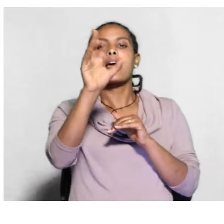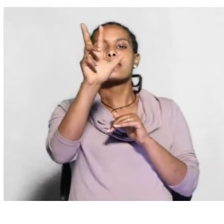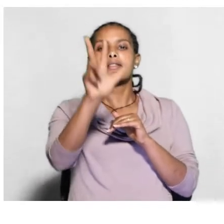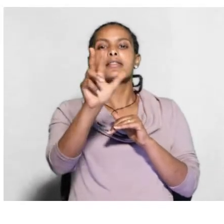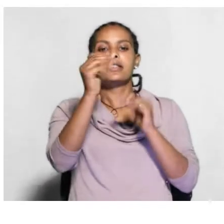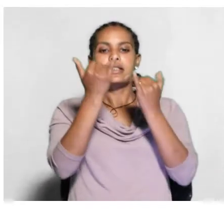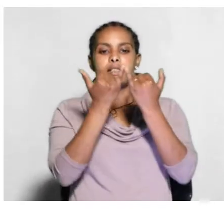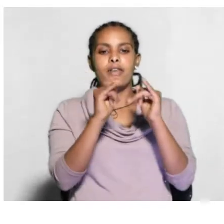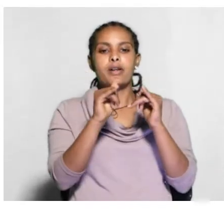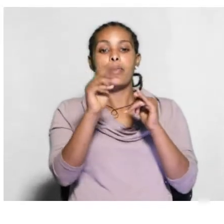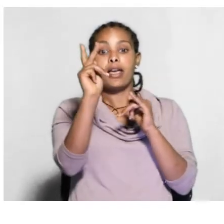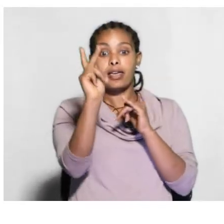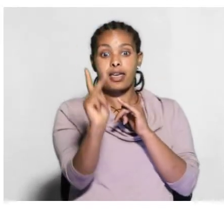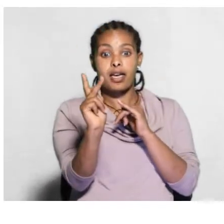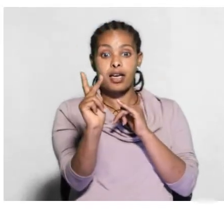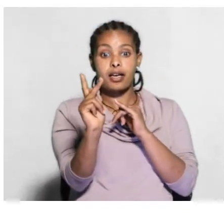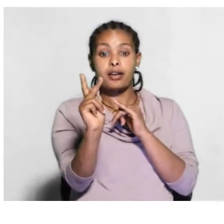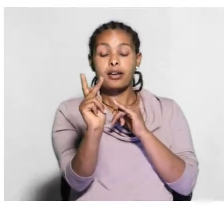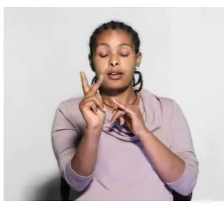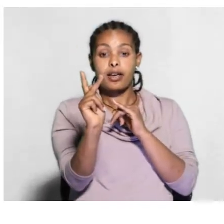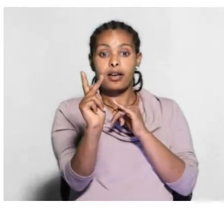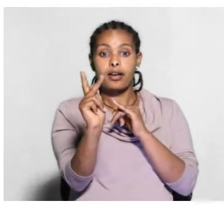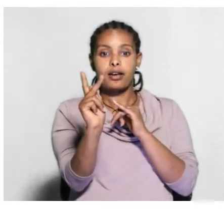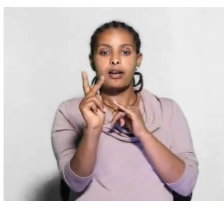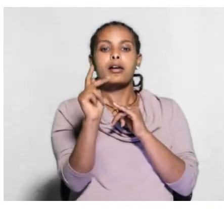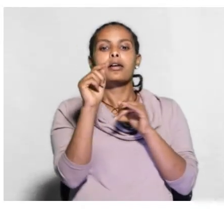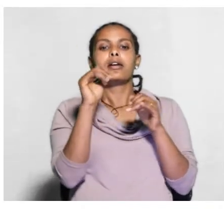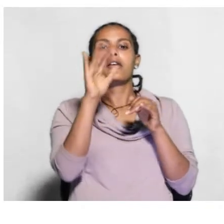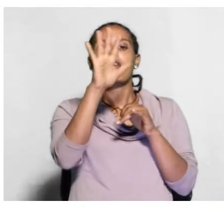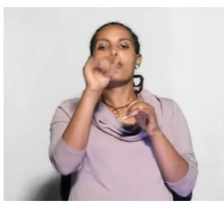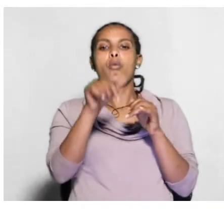0.693 divided by K. The rate constant K is